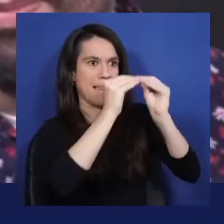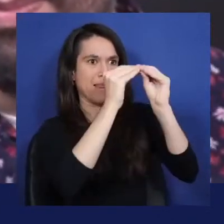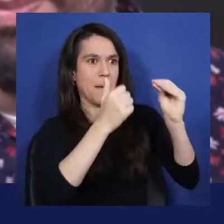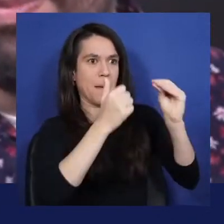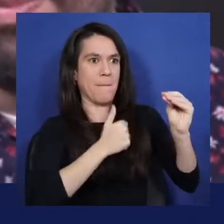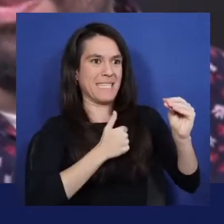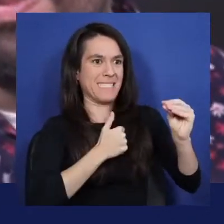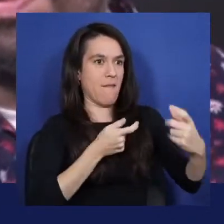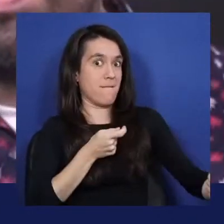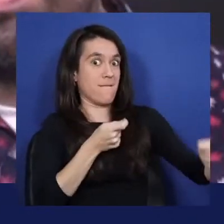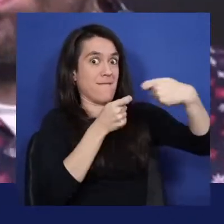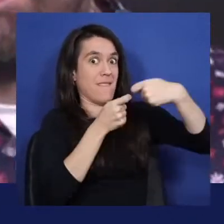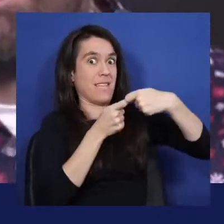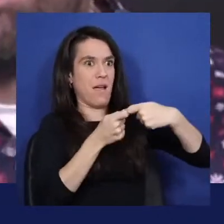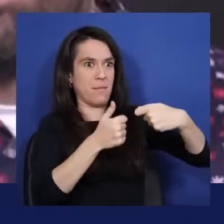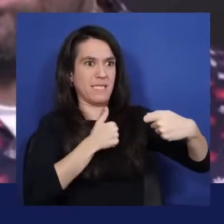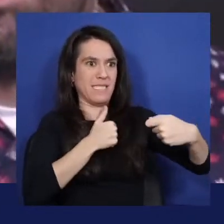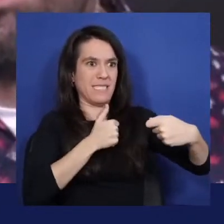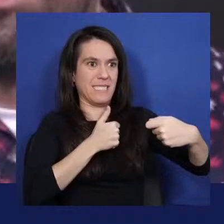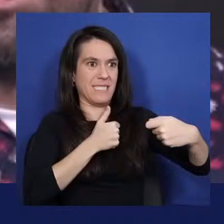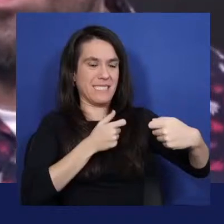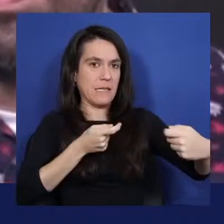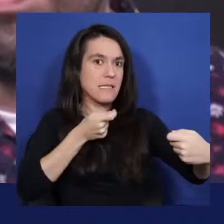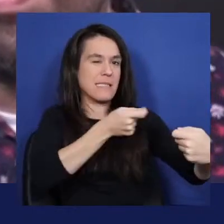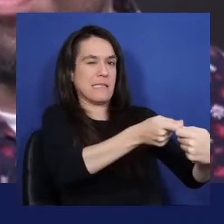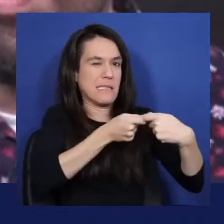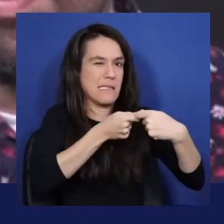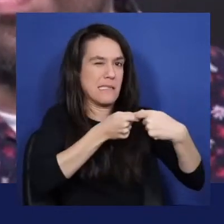can figure out what tools you need to use.